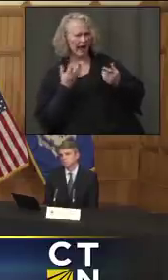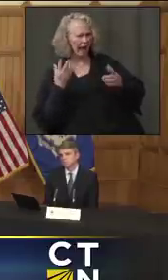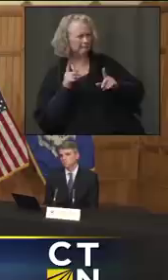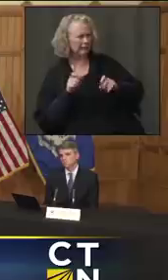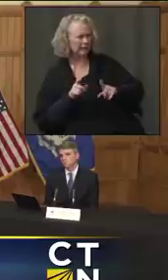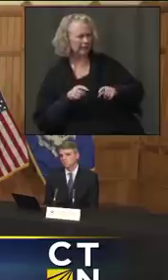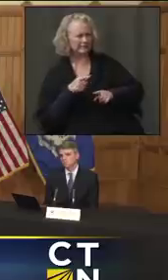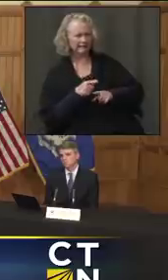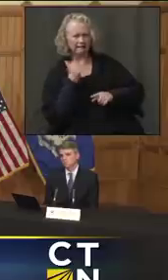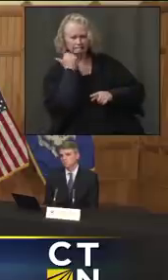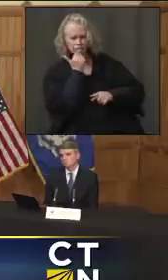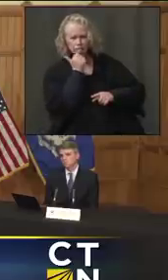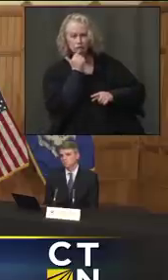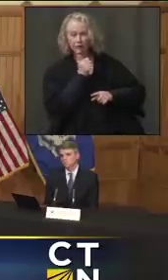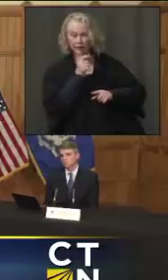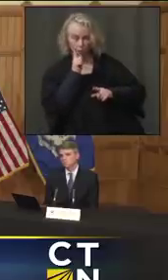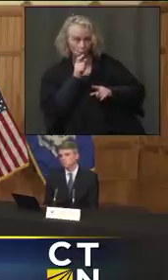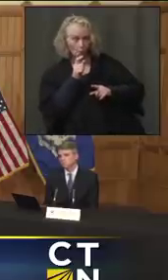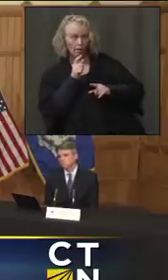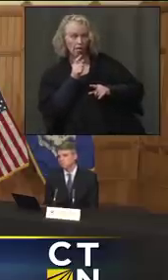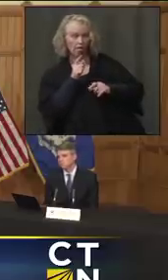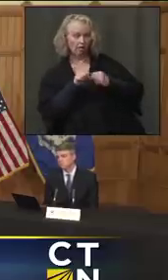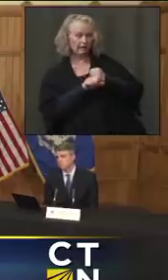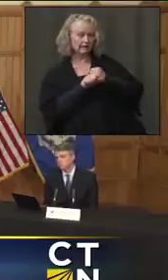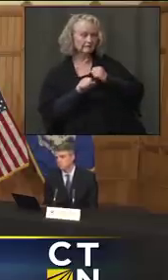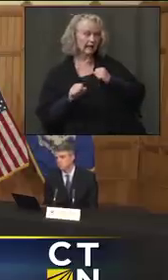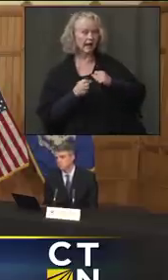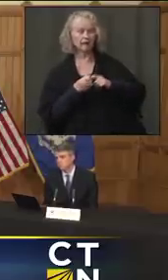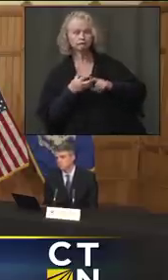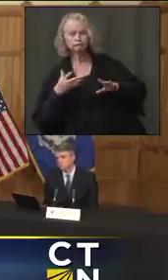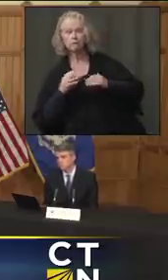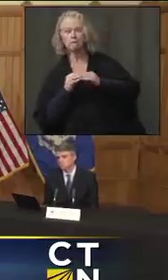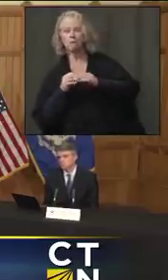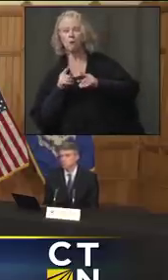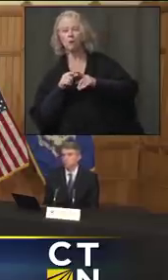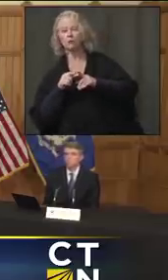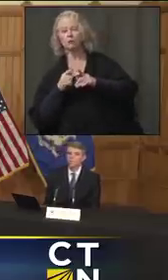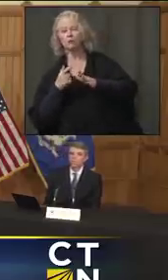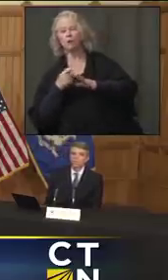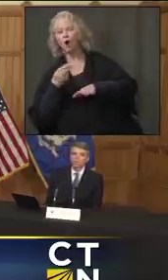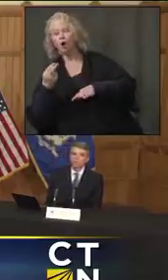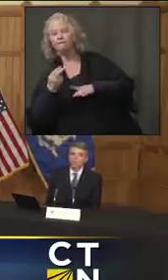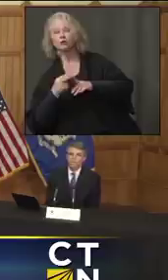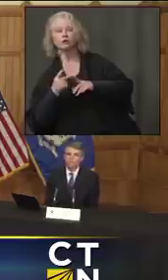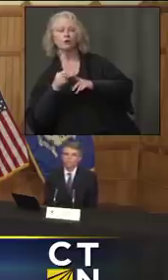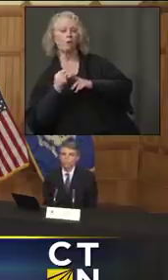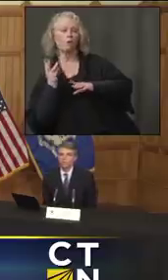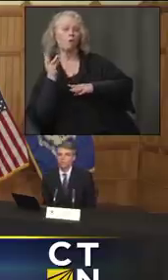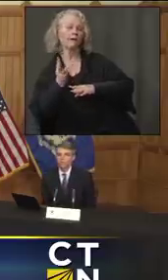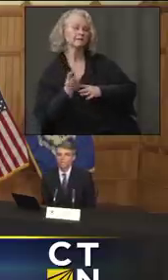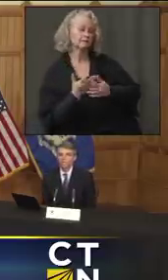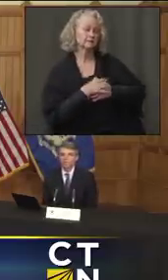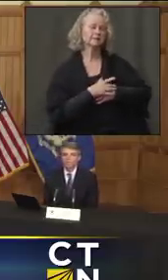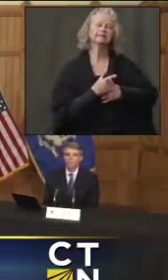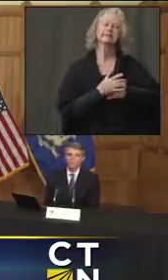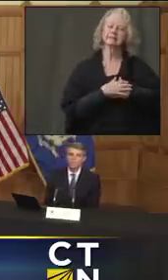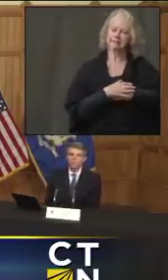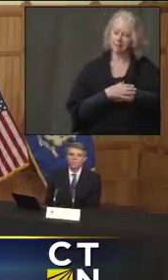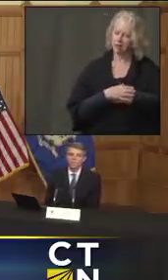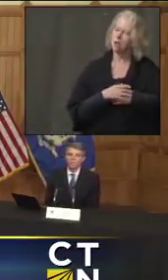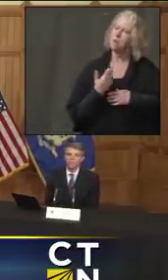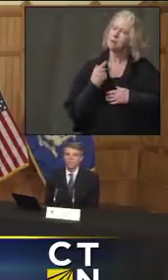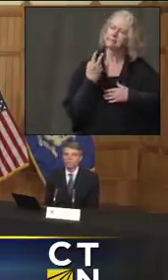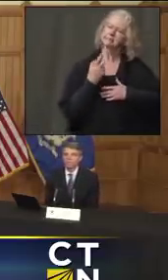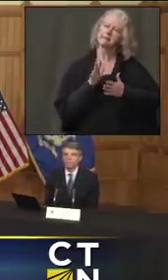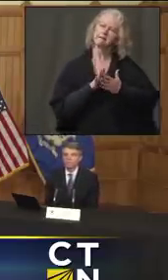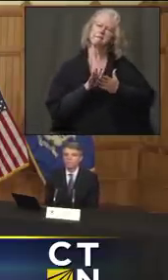there a day, and are you going to expand it up maybe to Hartford or to the east or western part of the state? Yeah, so we've been seeing